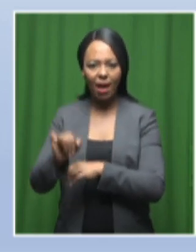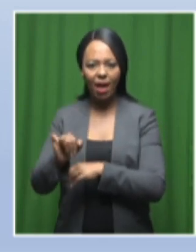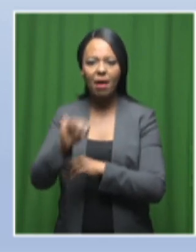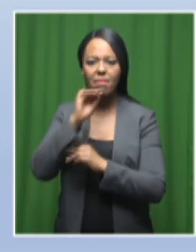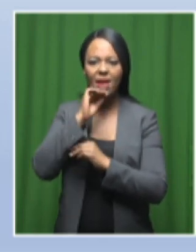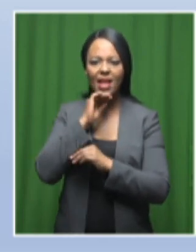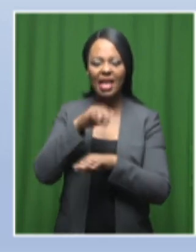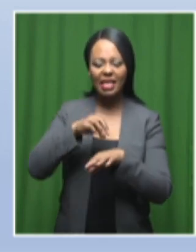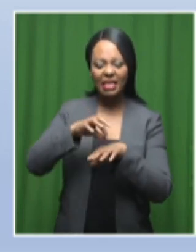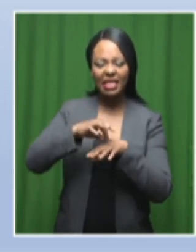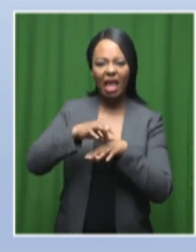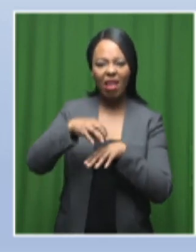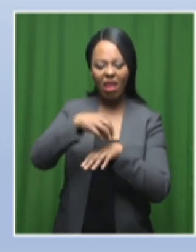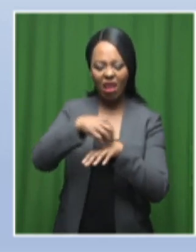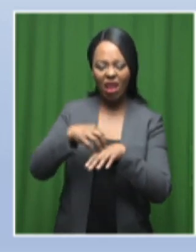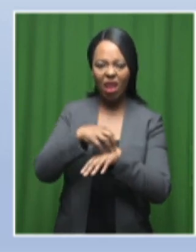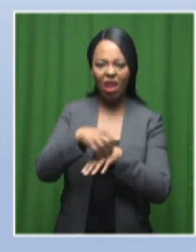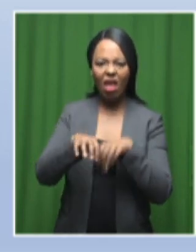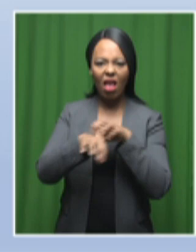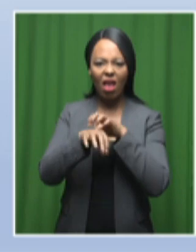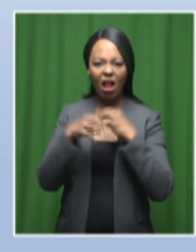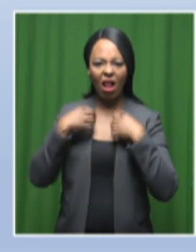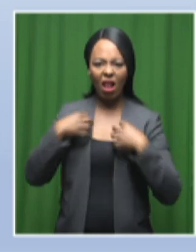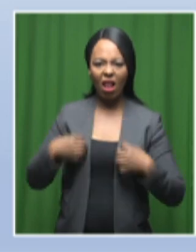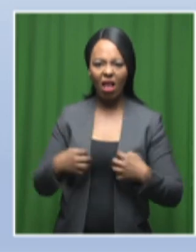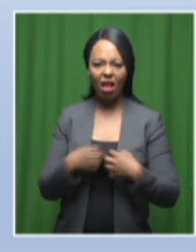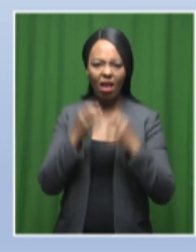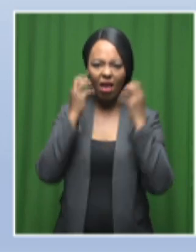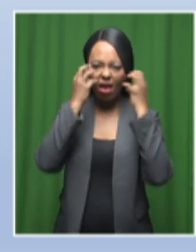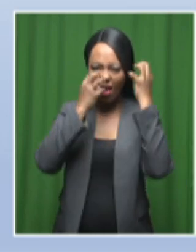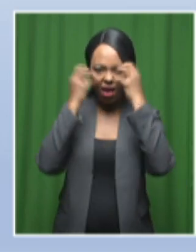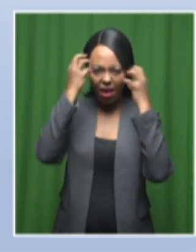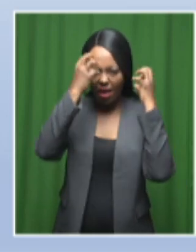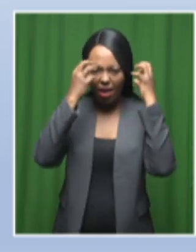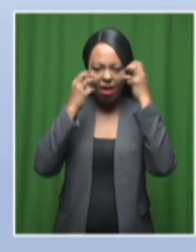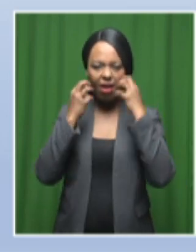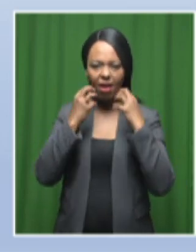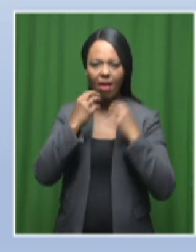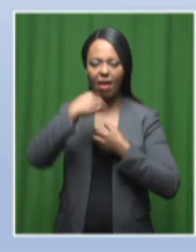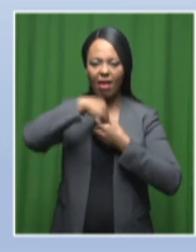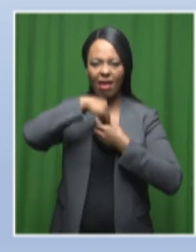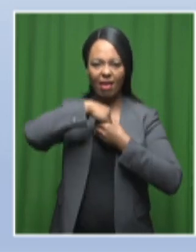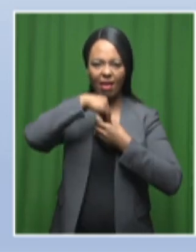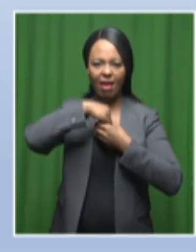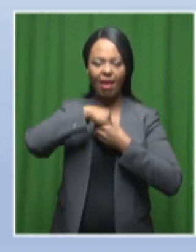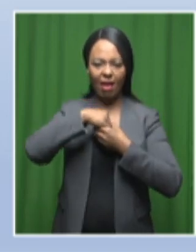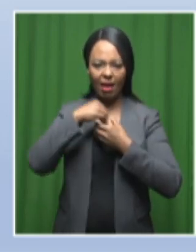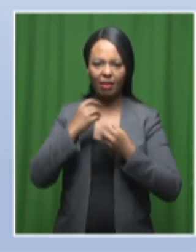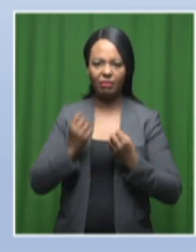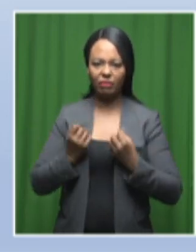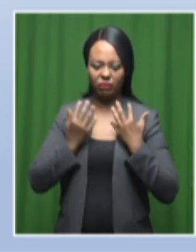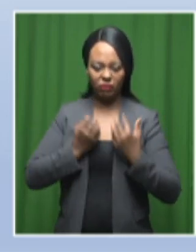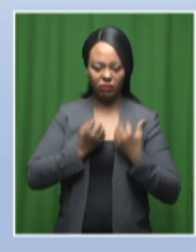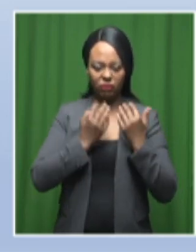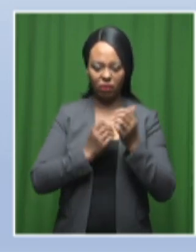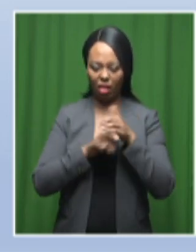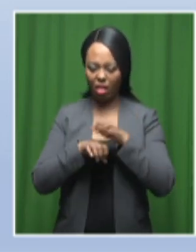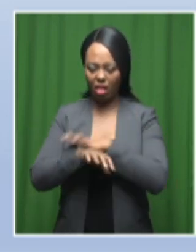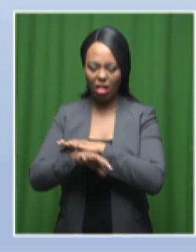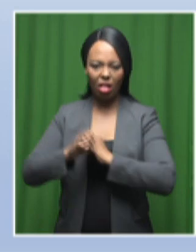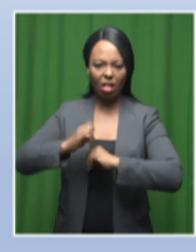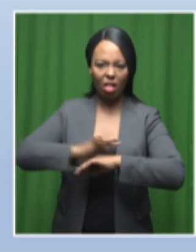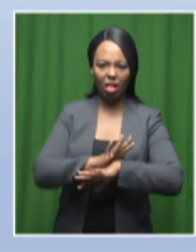condition. It's a chronic systemic inflammatory condition. As I said, it displays with visible lesions on the